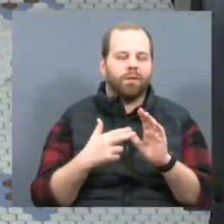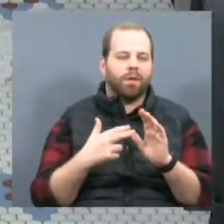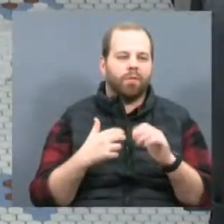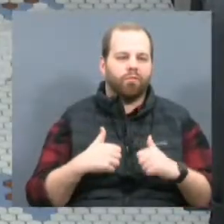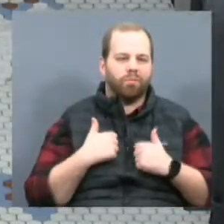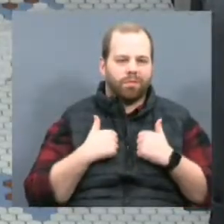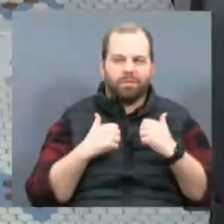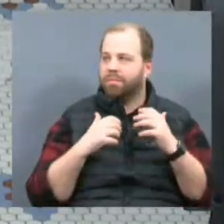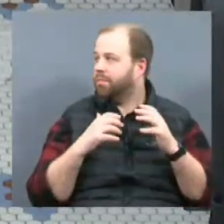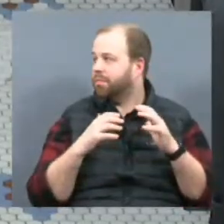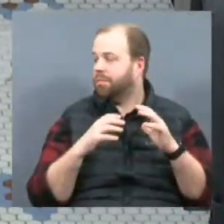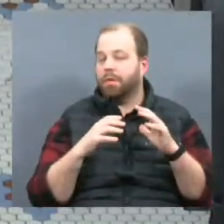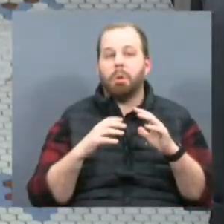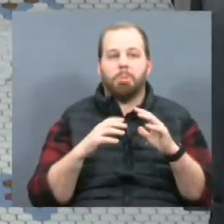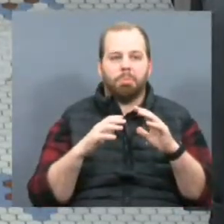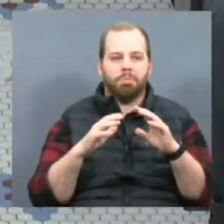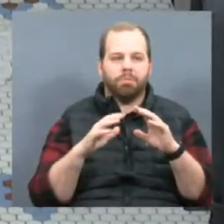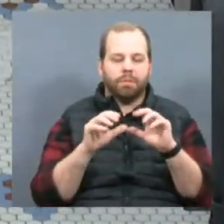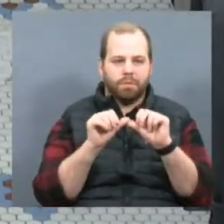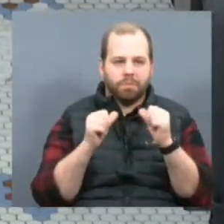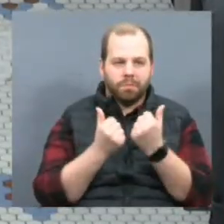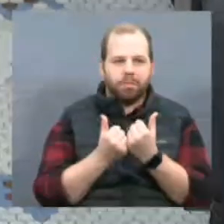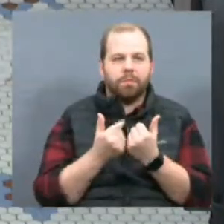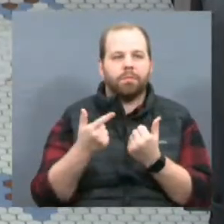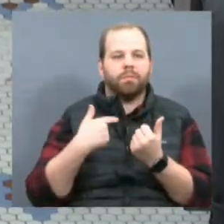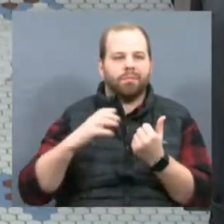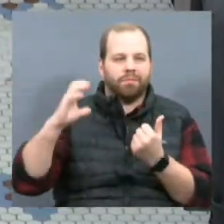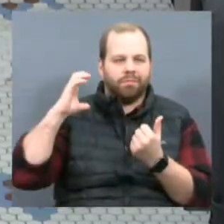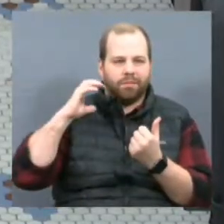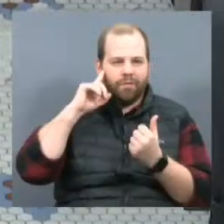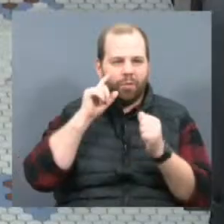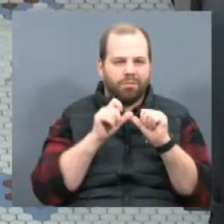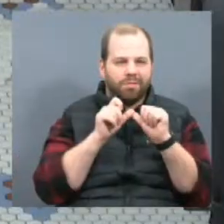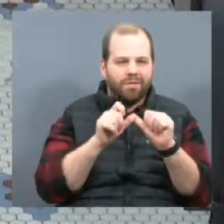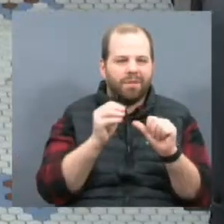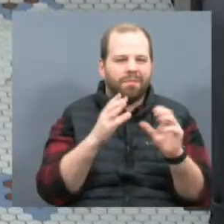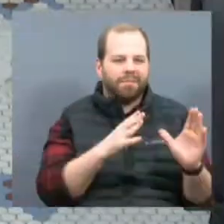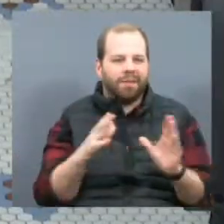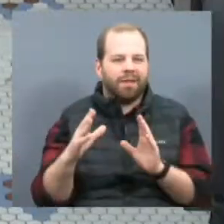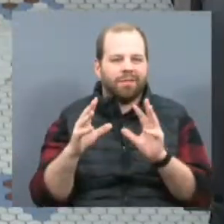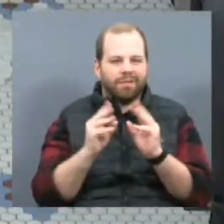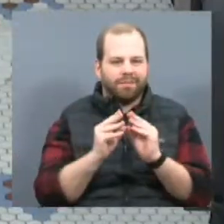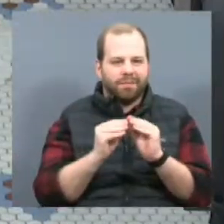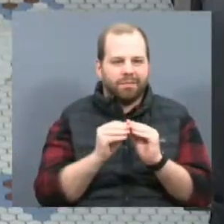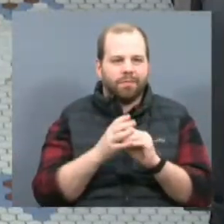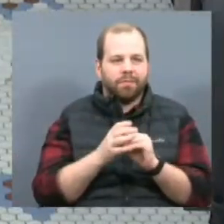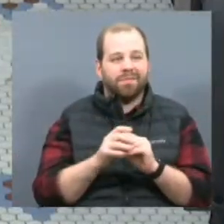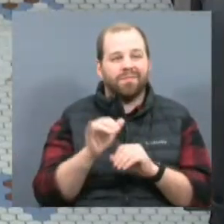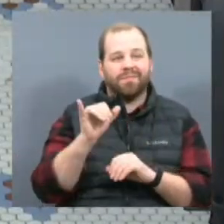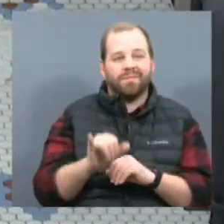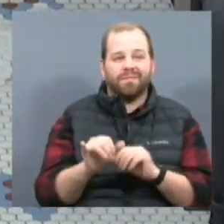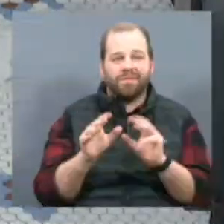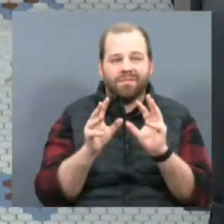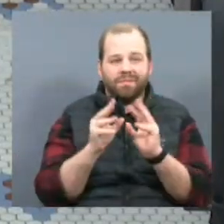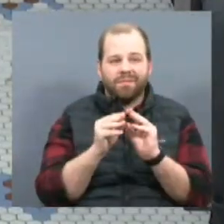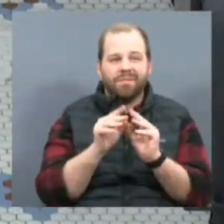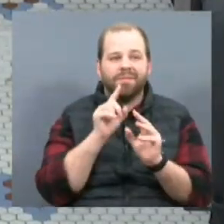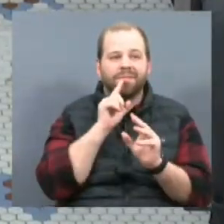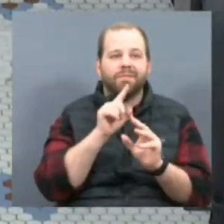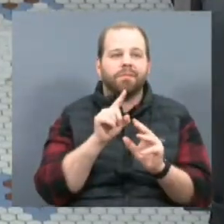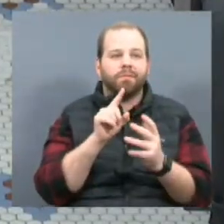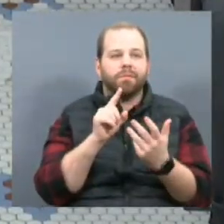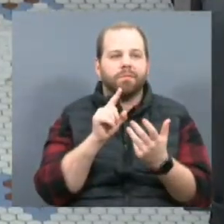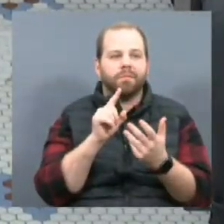Association. I'm the chair of the Preservation and Planning Committee. So that committee is part of